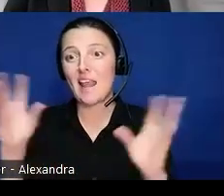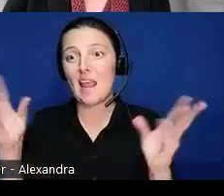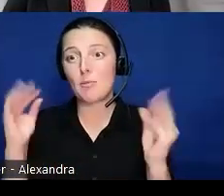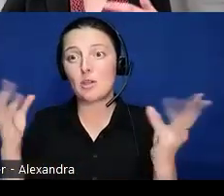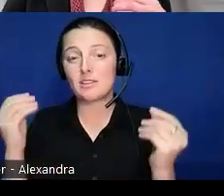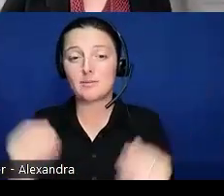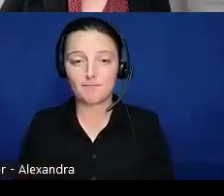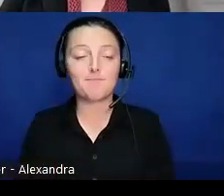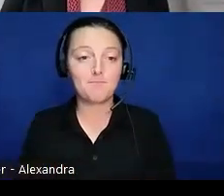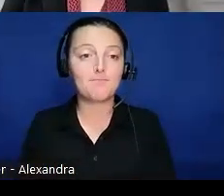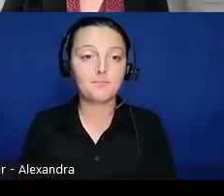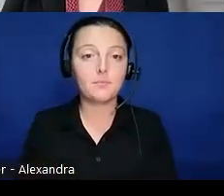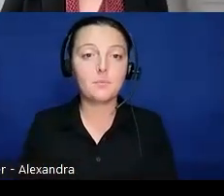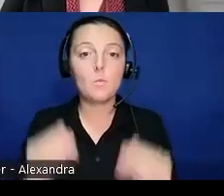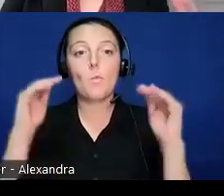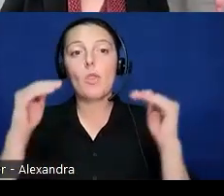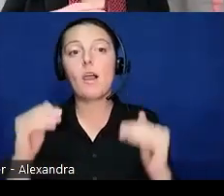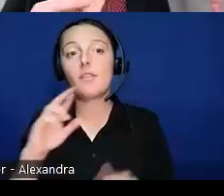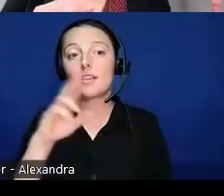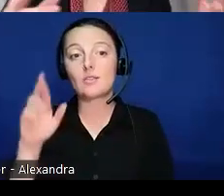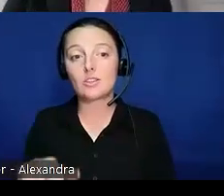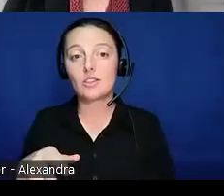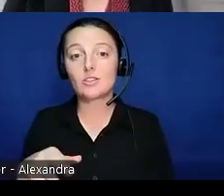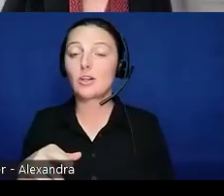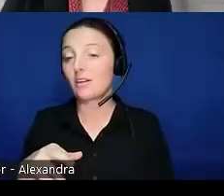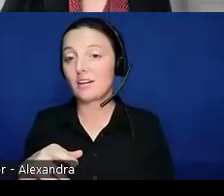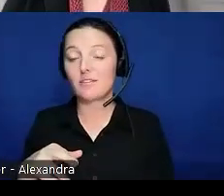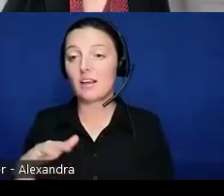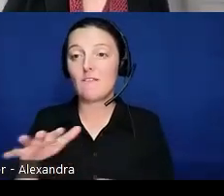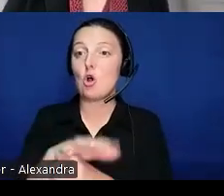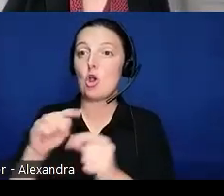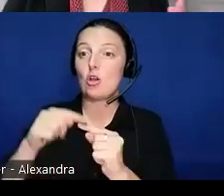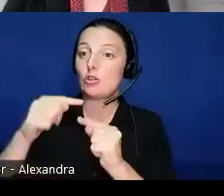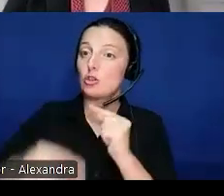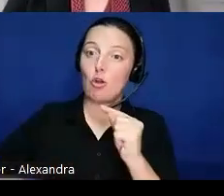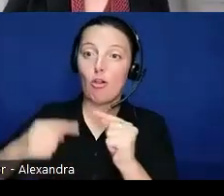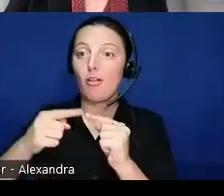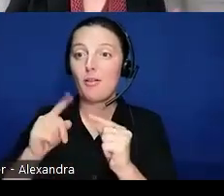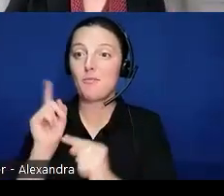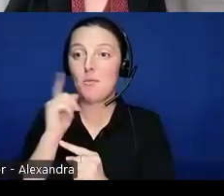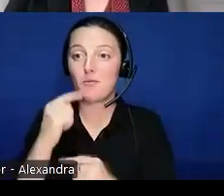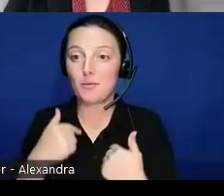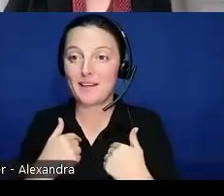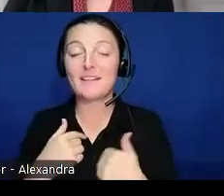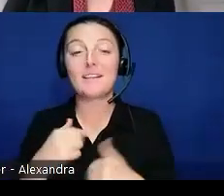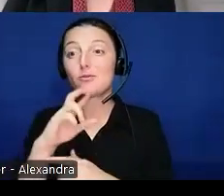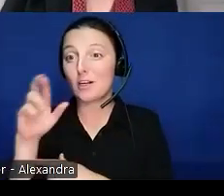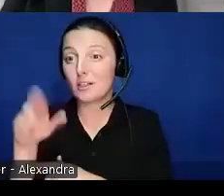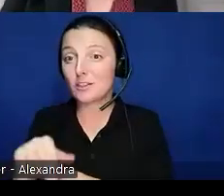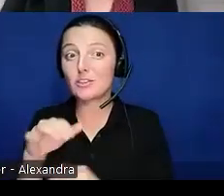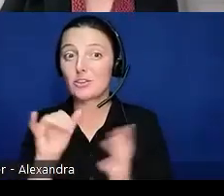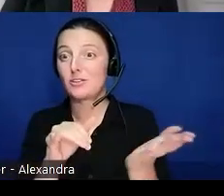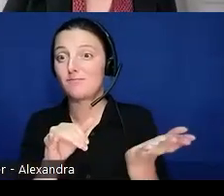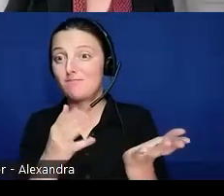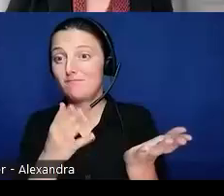And then Rochester, just such a full circle moment for me. Rochester was where I thankfully came to